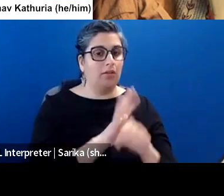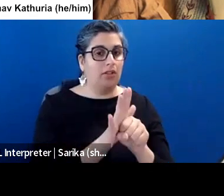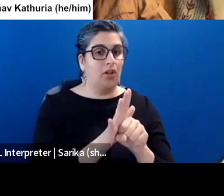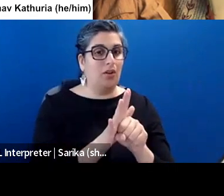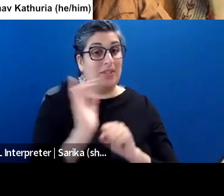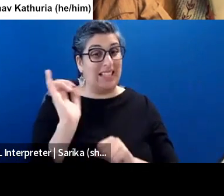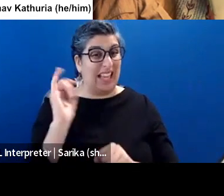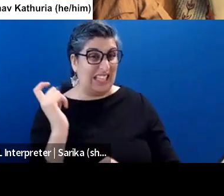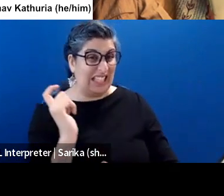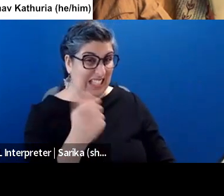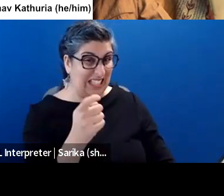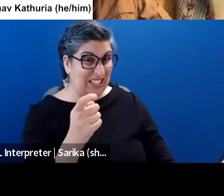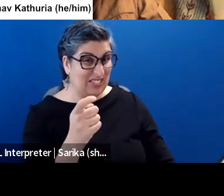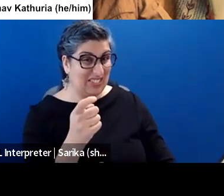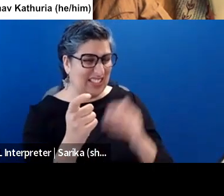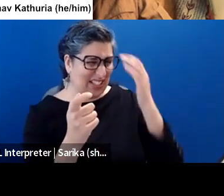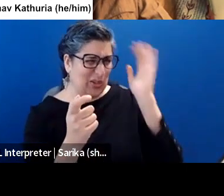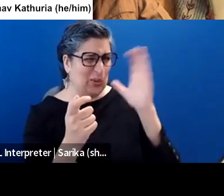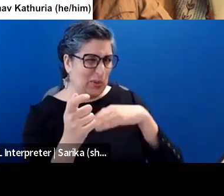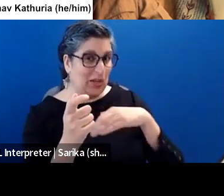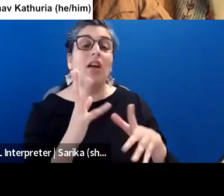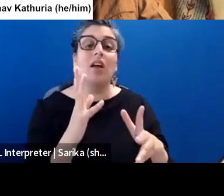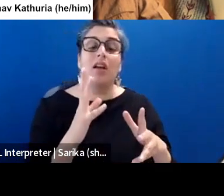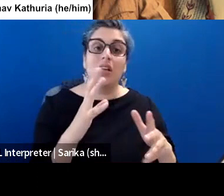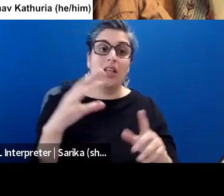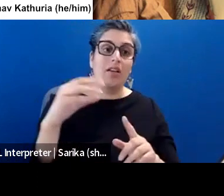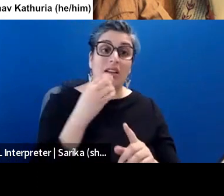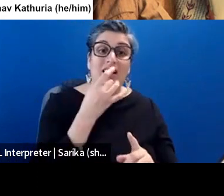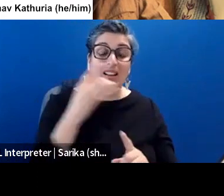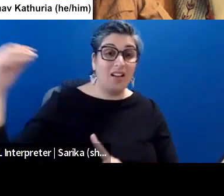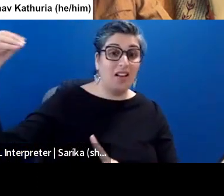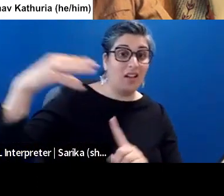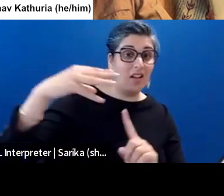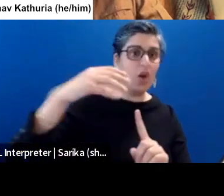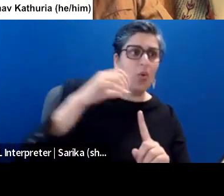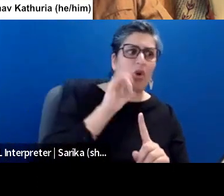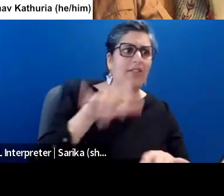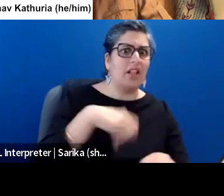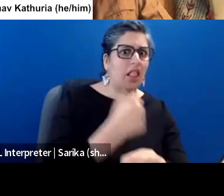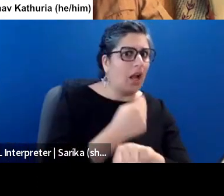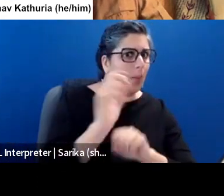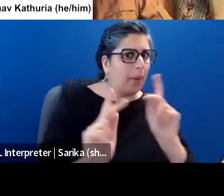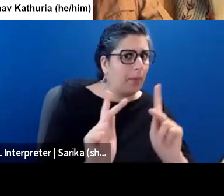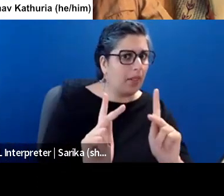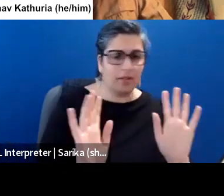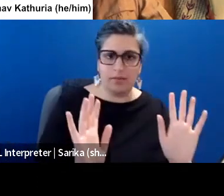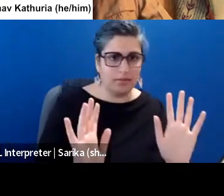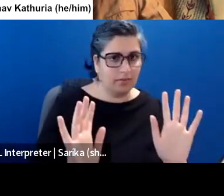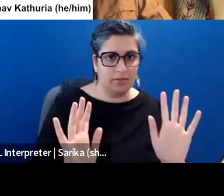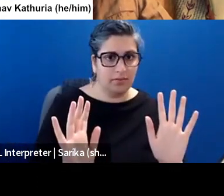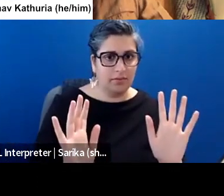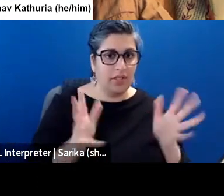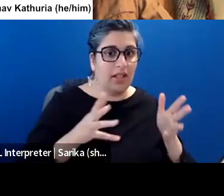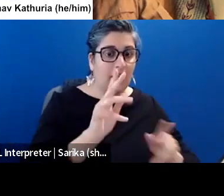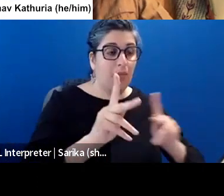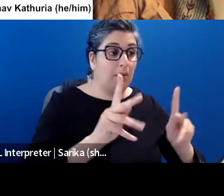gift, because it did some amazing things. One, it showed us that we don't have to lock people up, right? They let people go home early